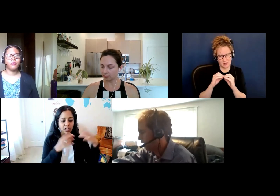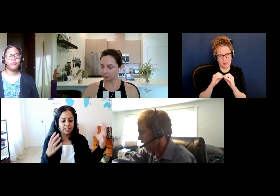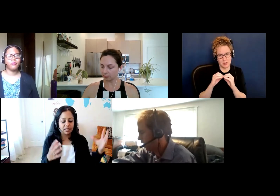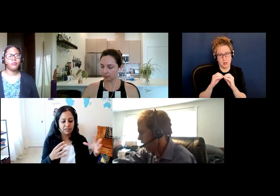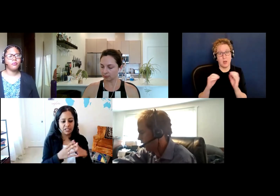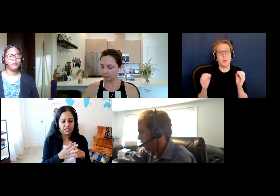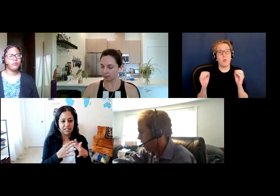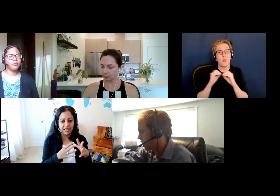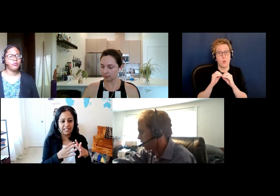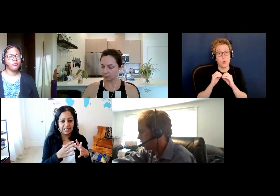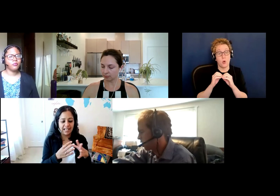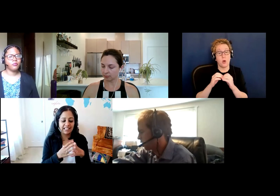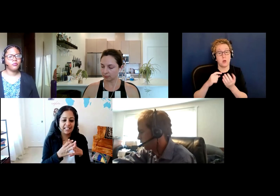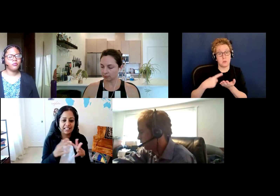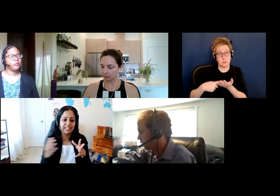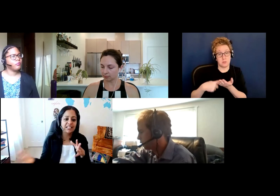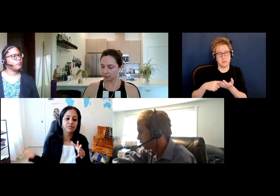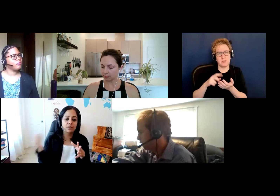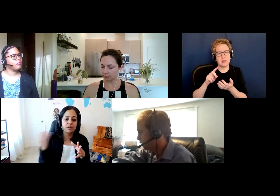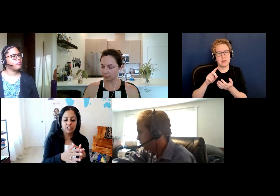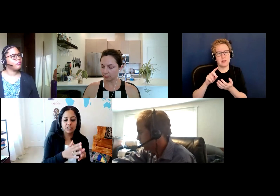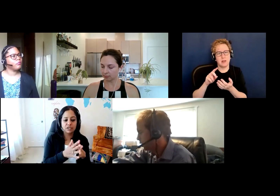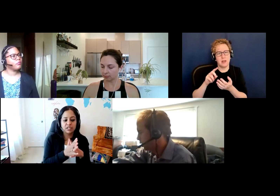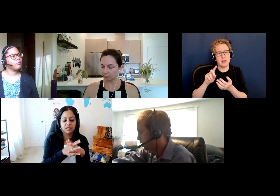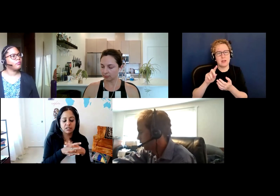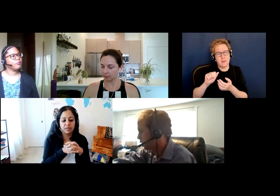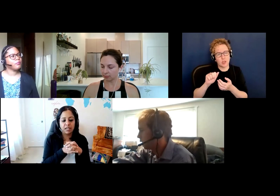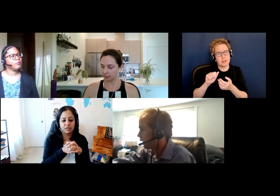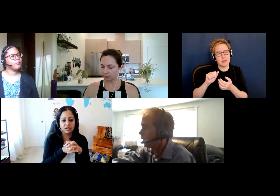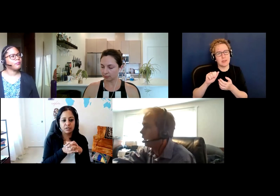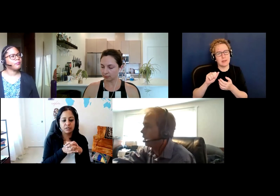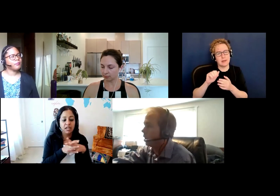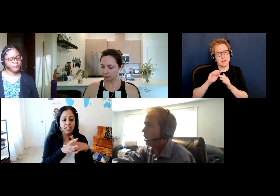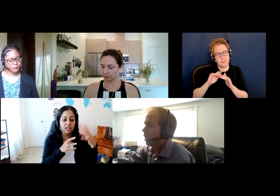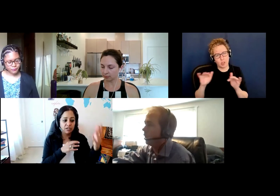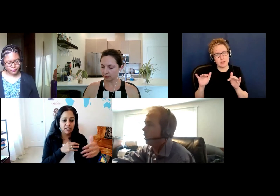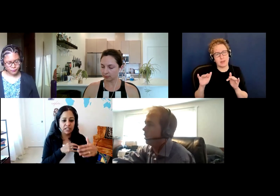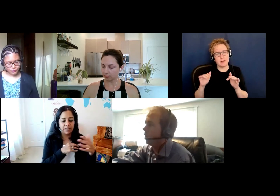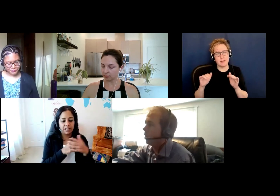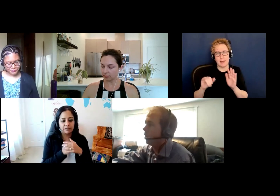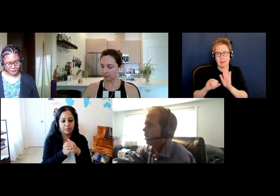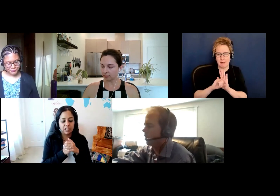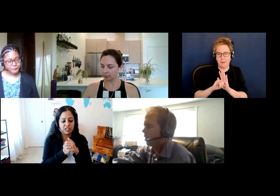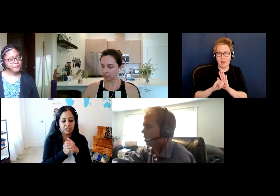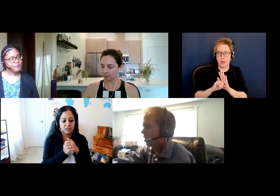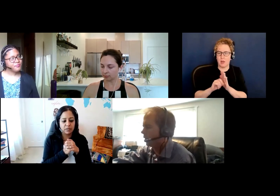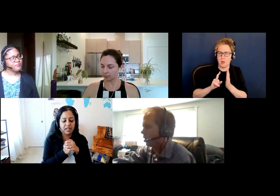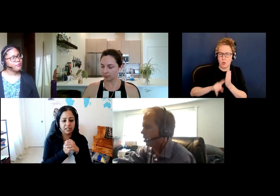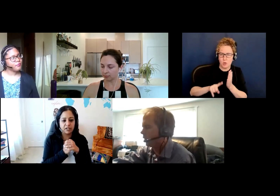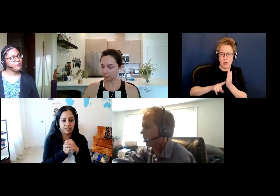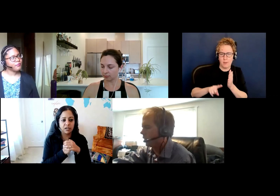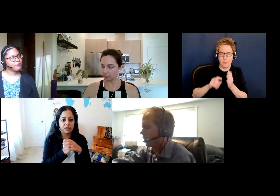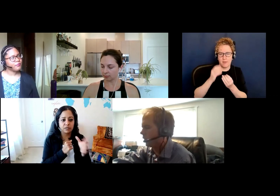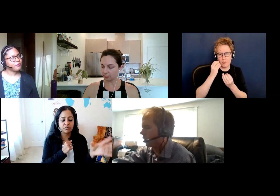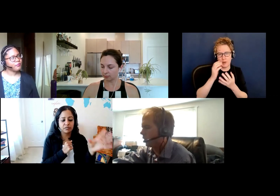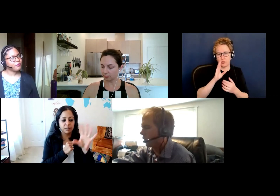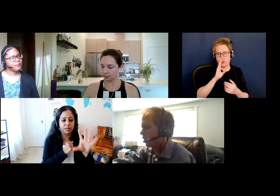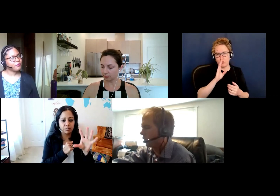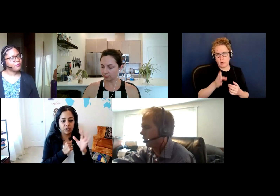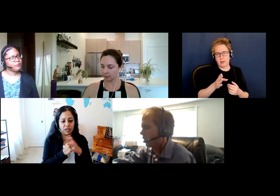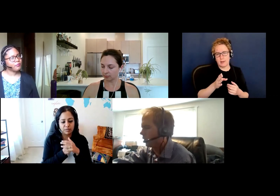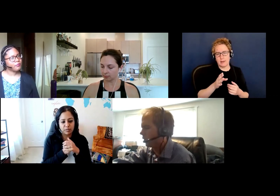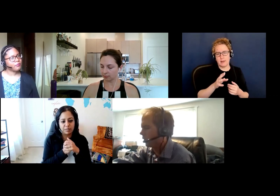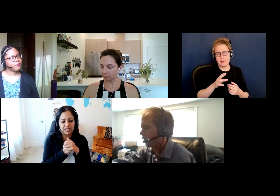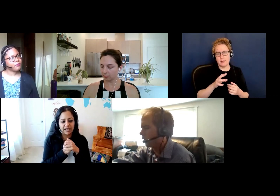more on diversity and identity for students to be able to look up that information directly on their own from